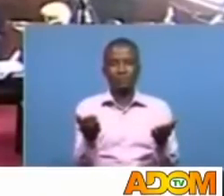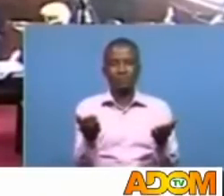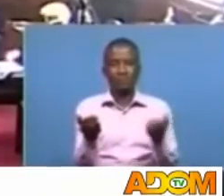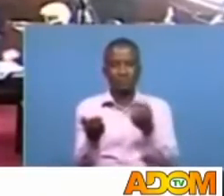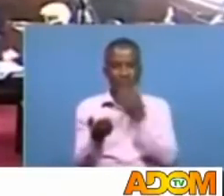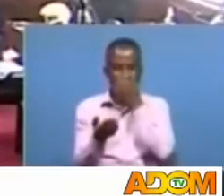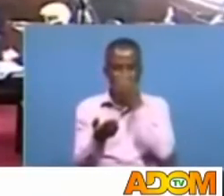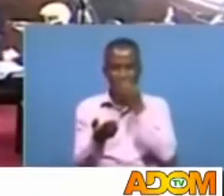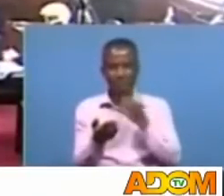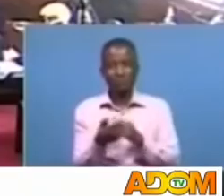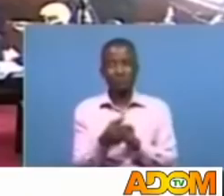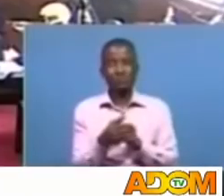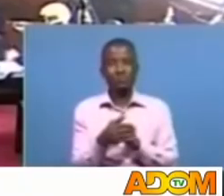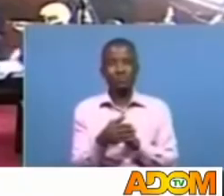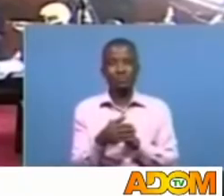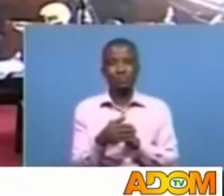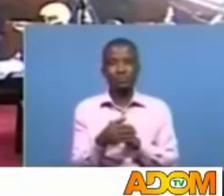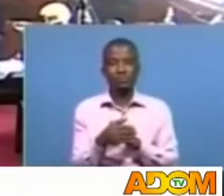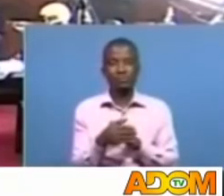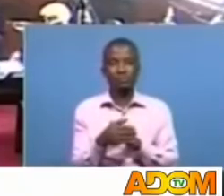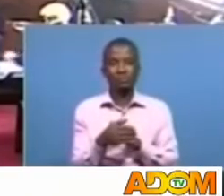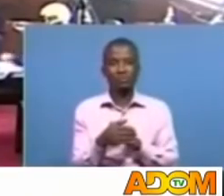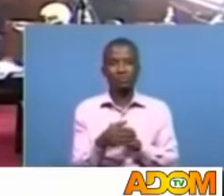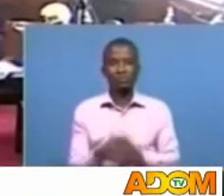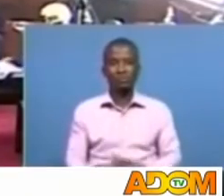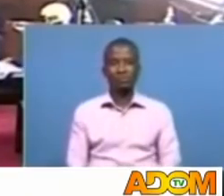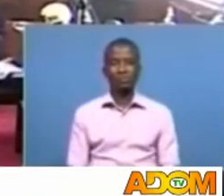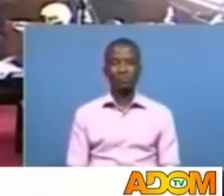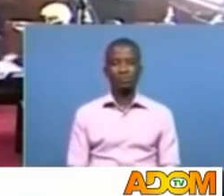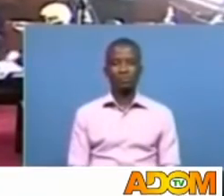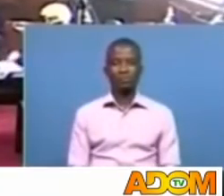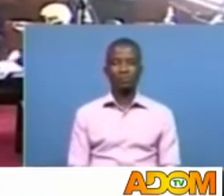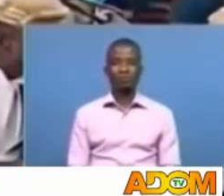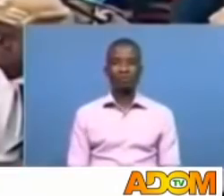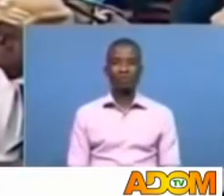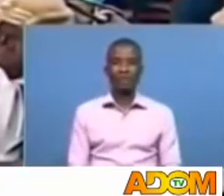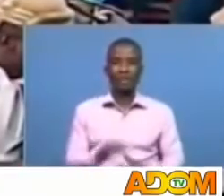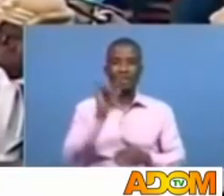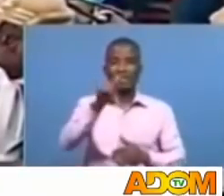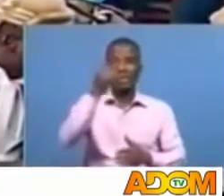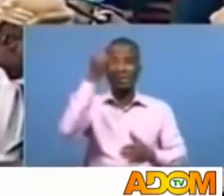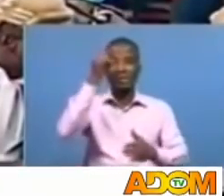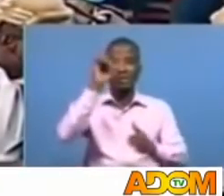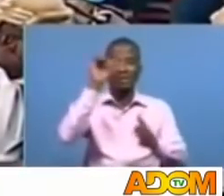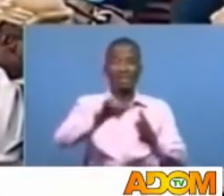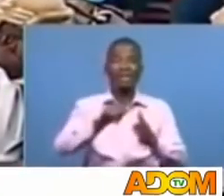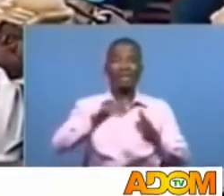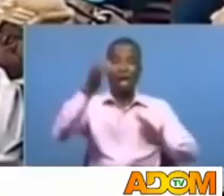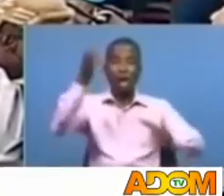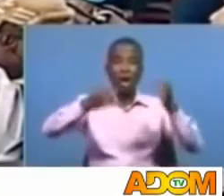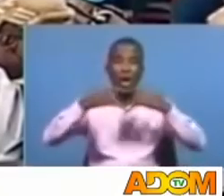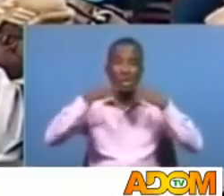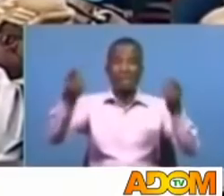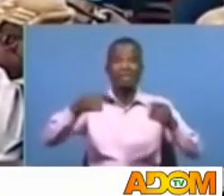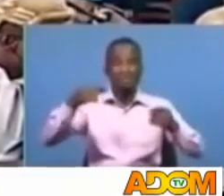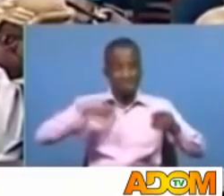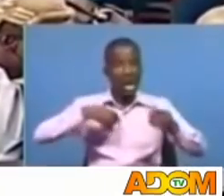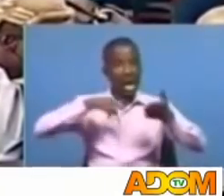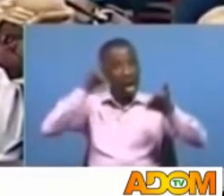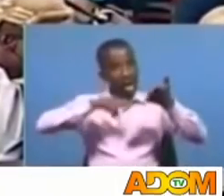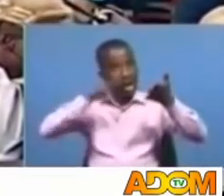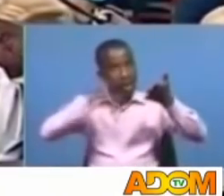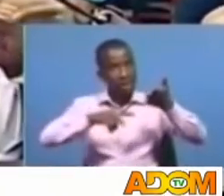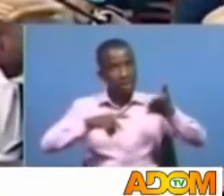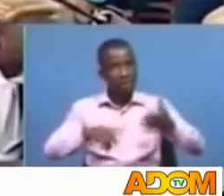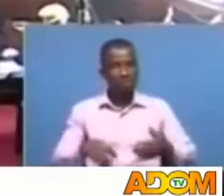legislation to a substantive. That's what the court said. I mean, I read it. The court said. No, we didn't